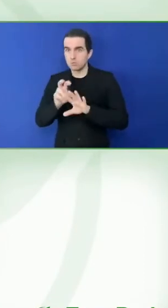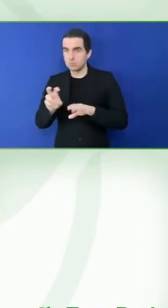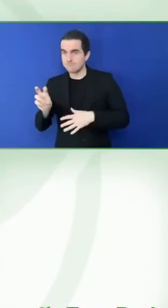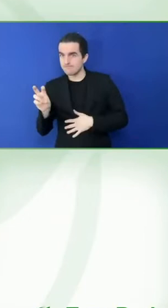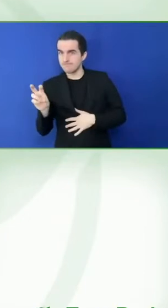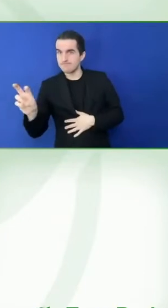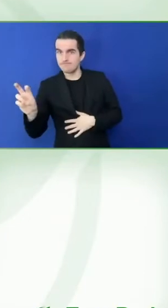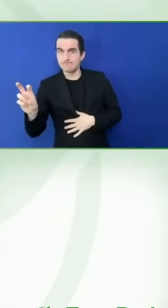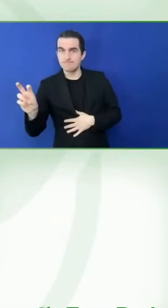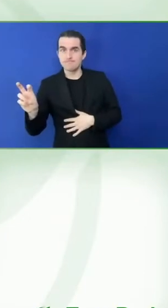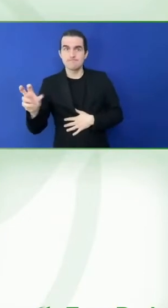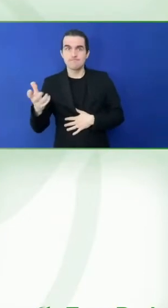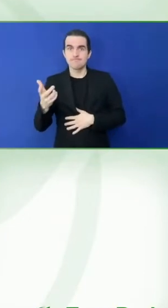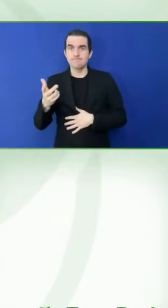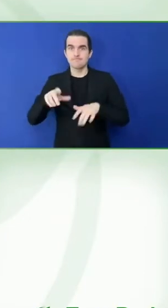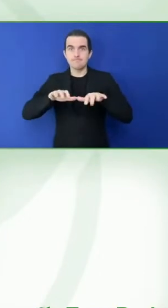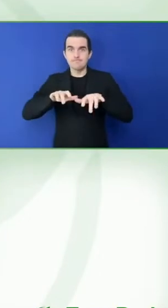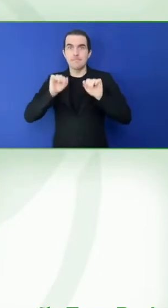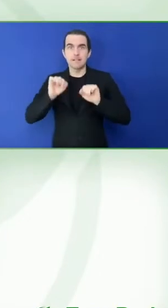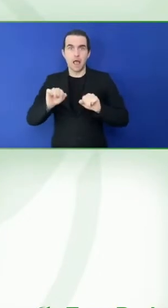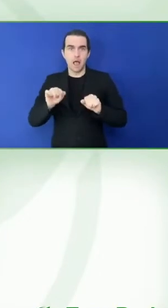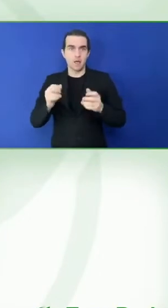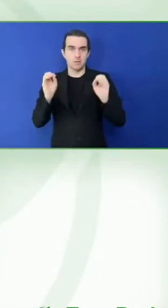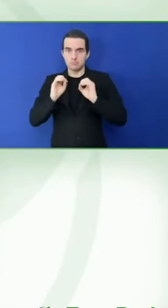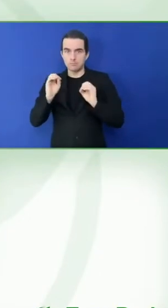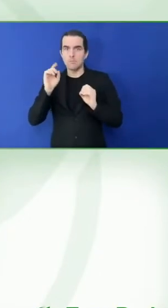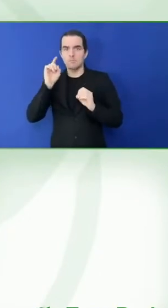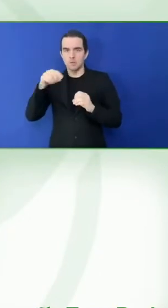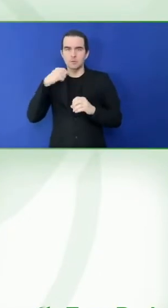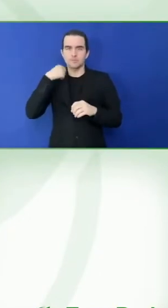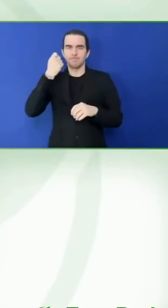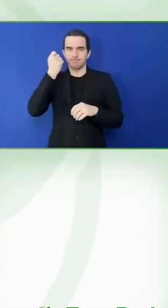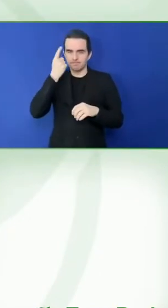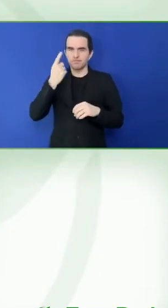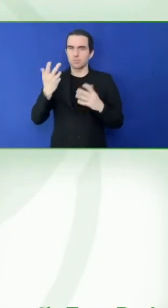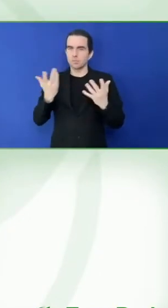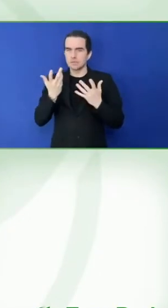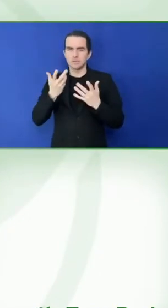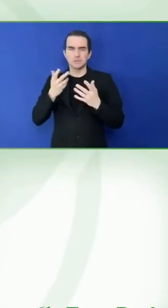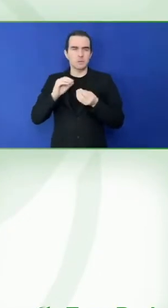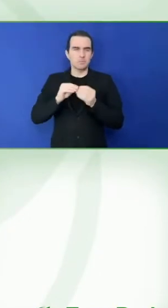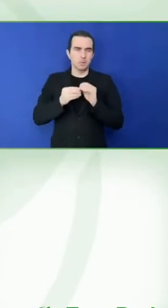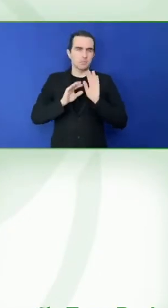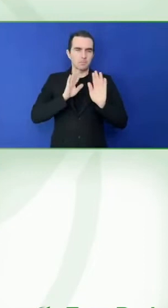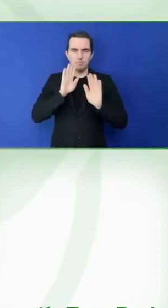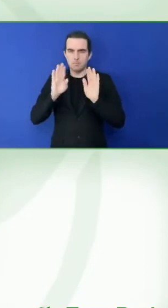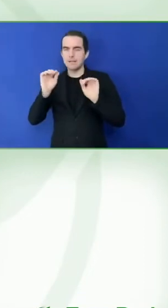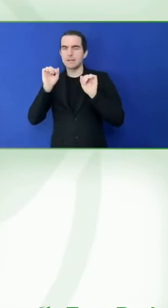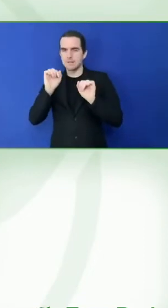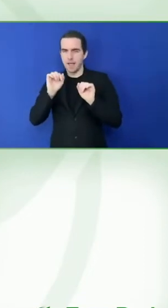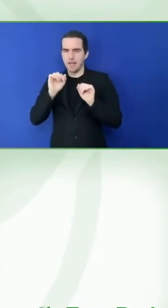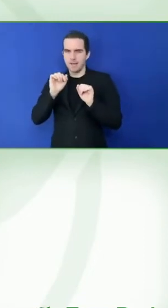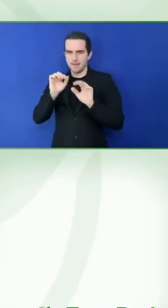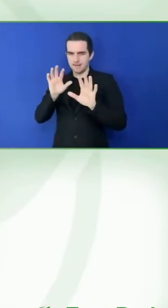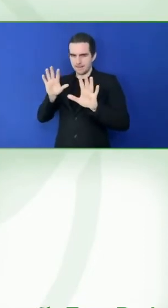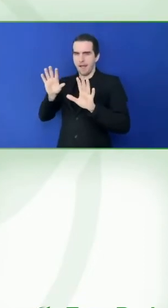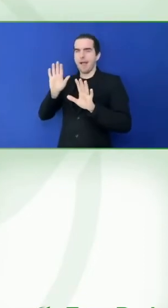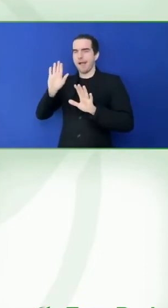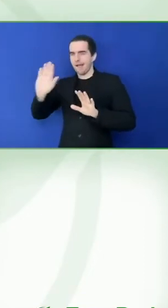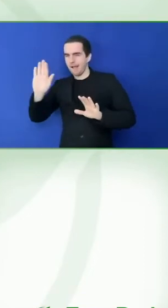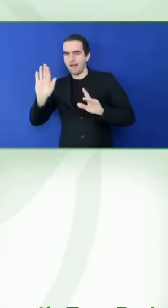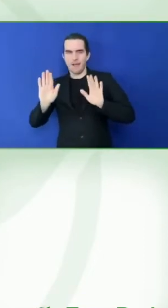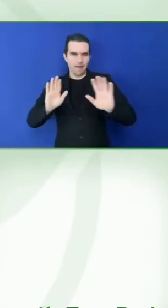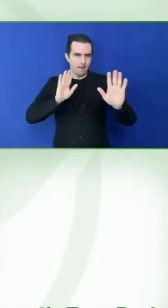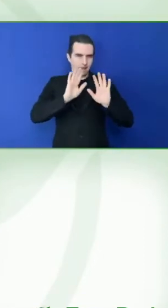more important, because a company like Google will never create everything for everyone, how can we empower these startups in these different